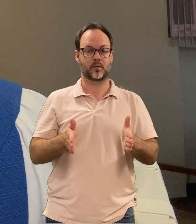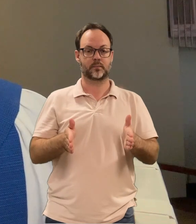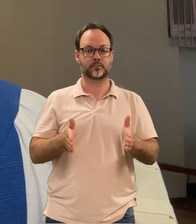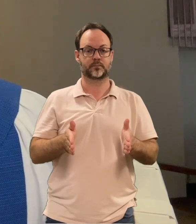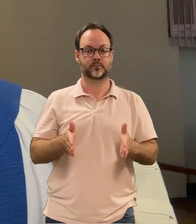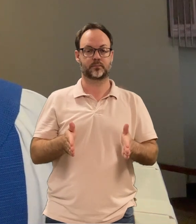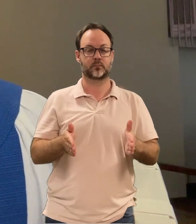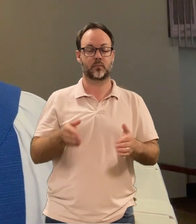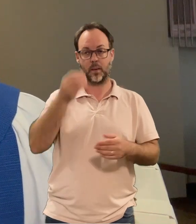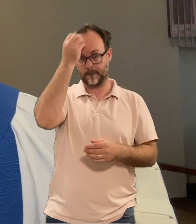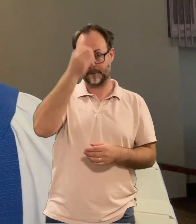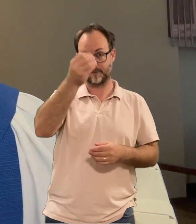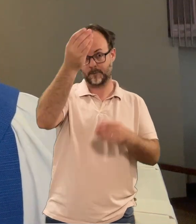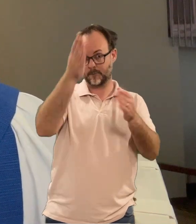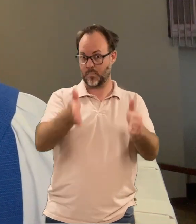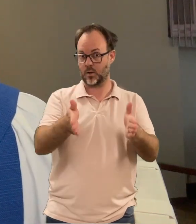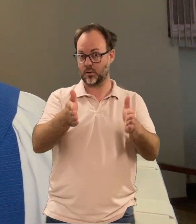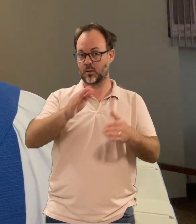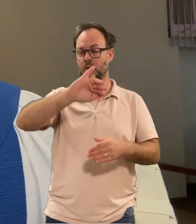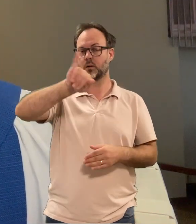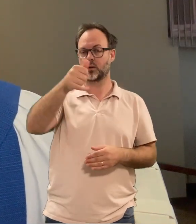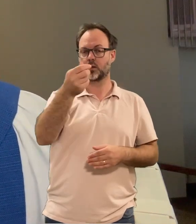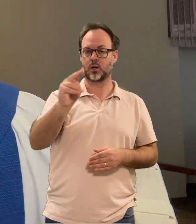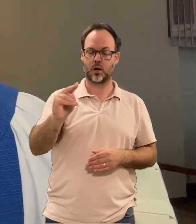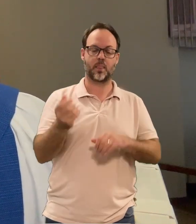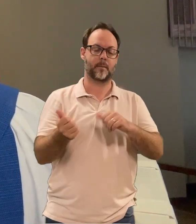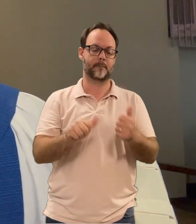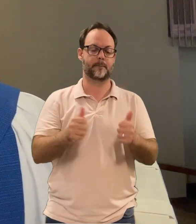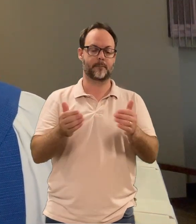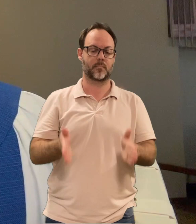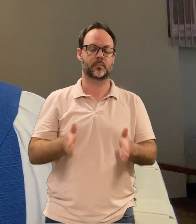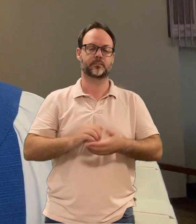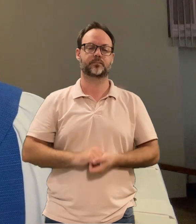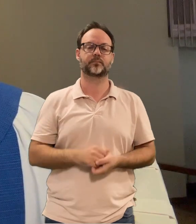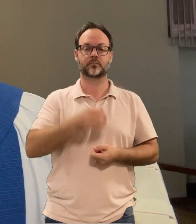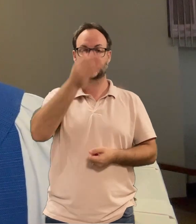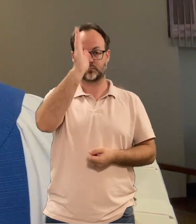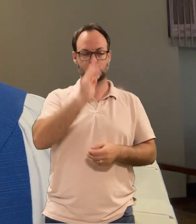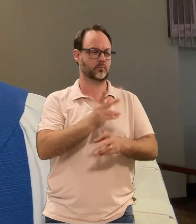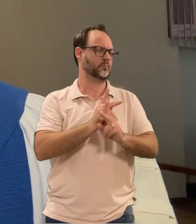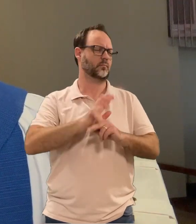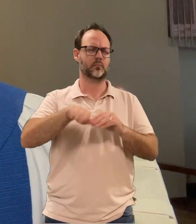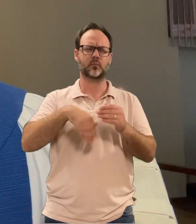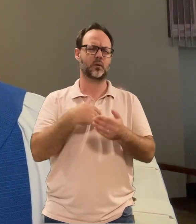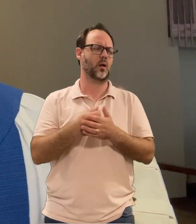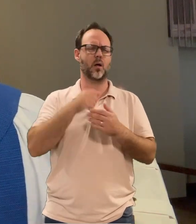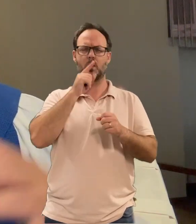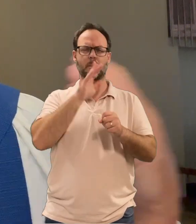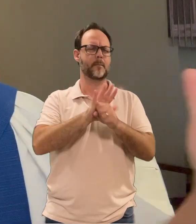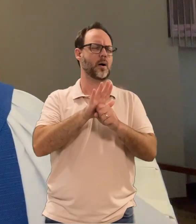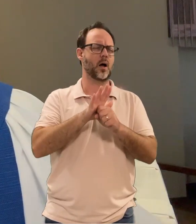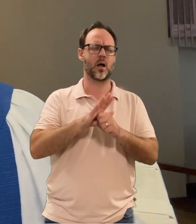the way for the Savior. That messenger was John the Baptist.